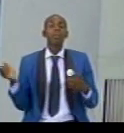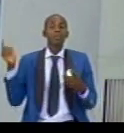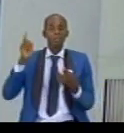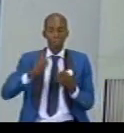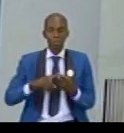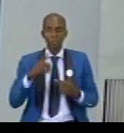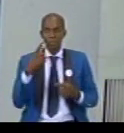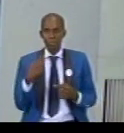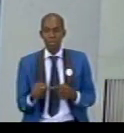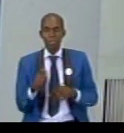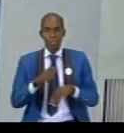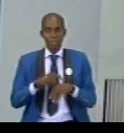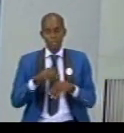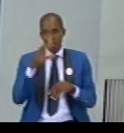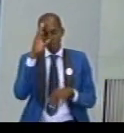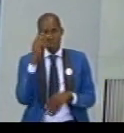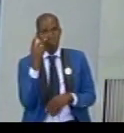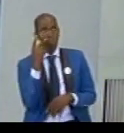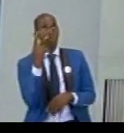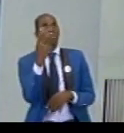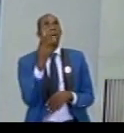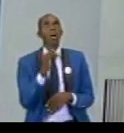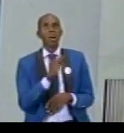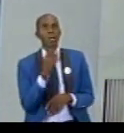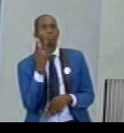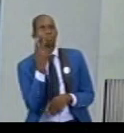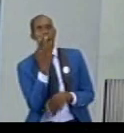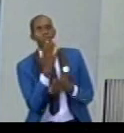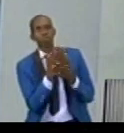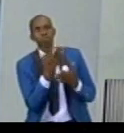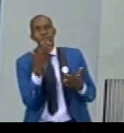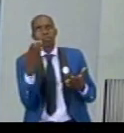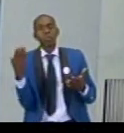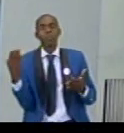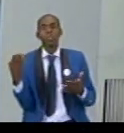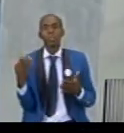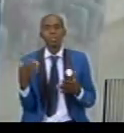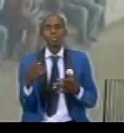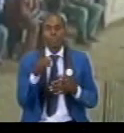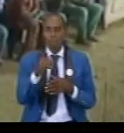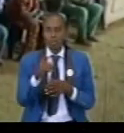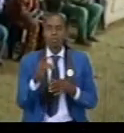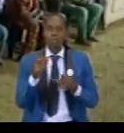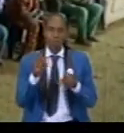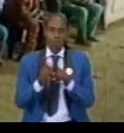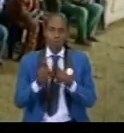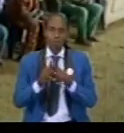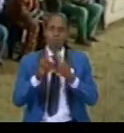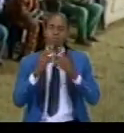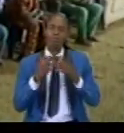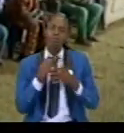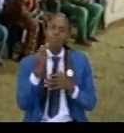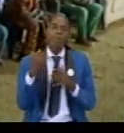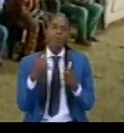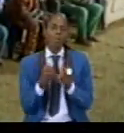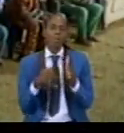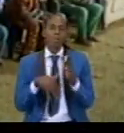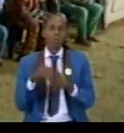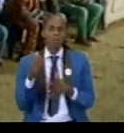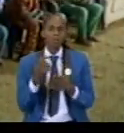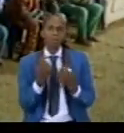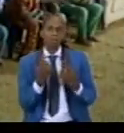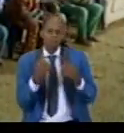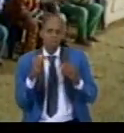only the healing alone. Even salvation, the greatest of the miracle, you can come and testify and say, I gave my life to Christ. I